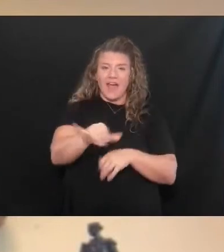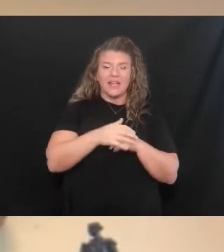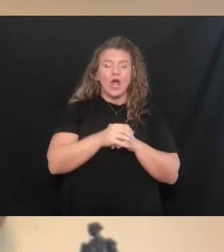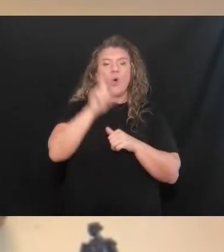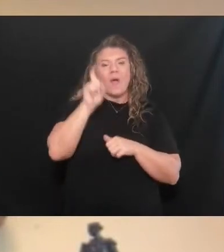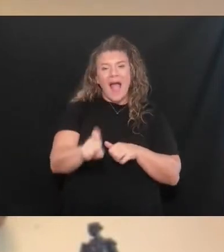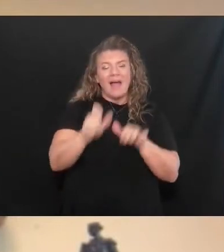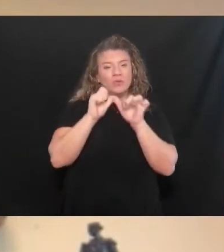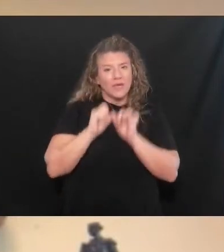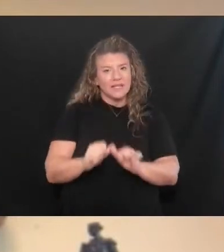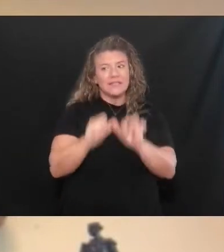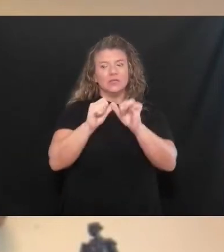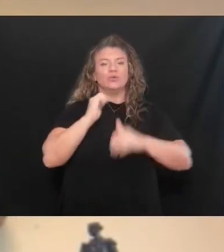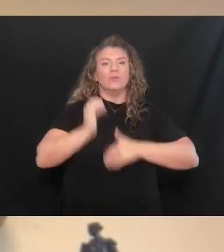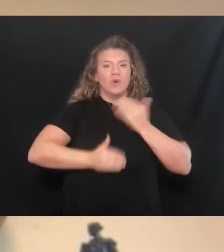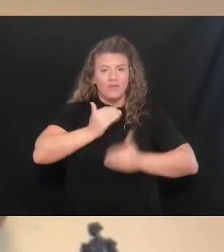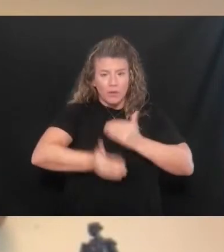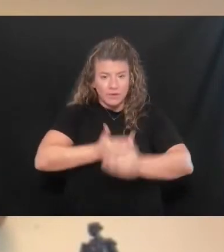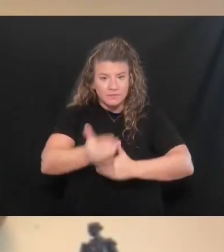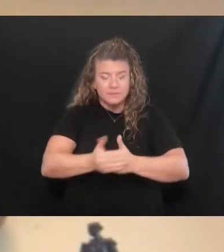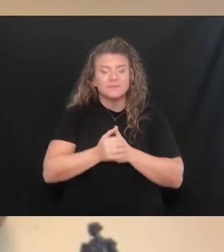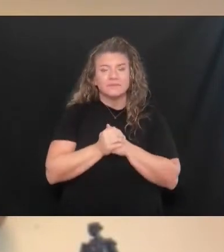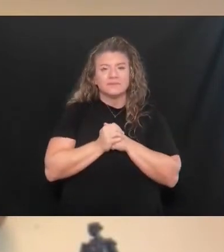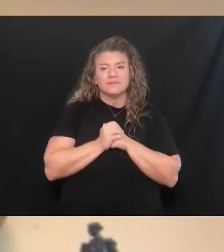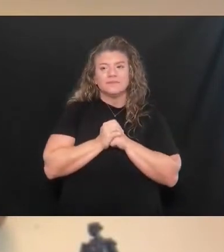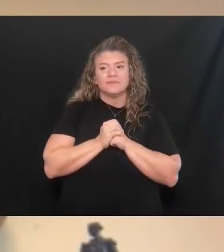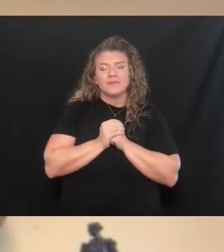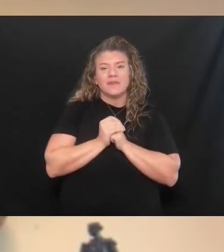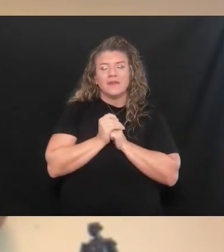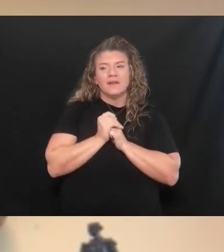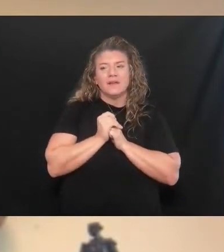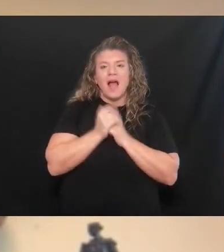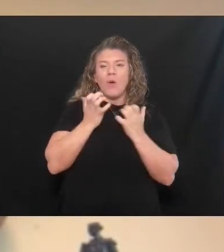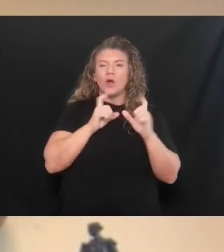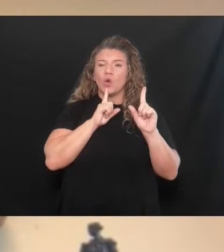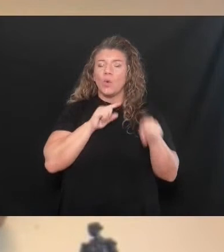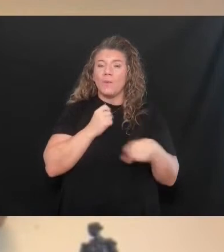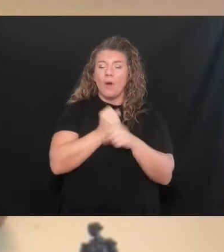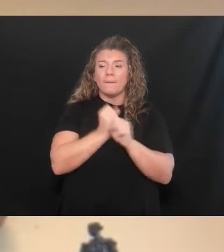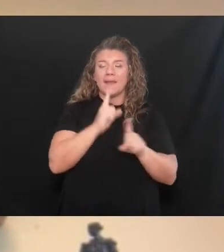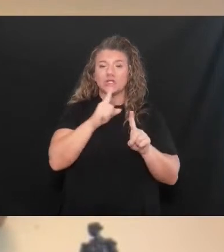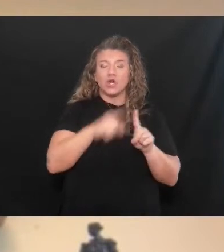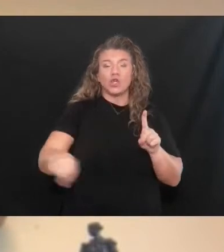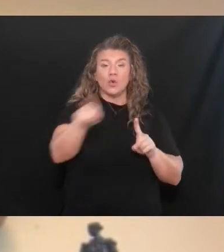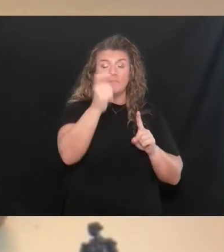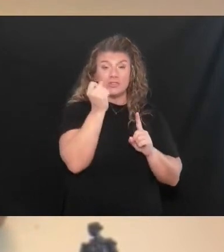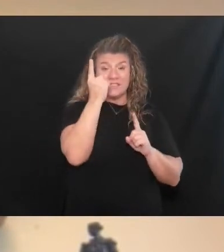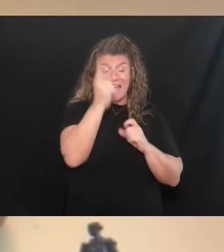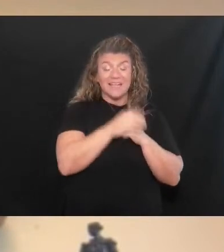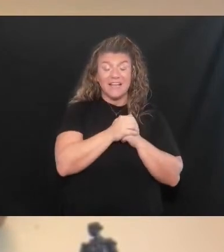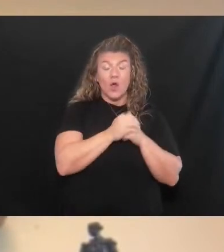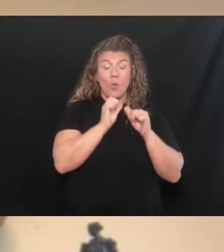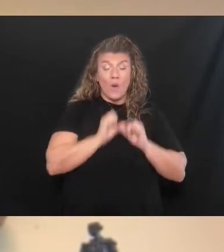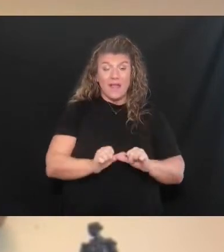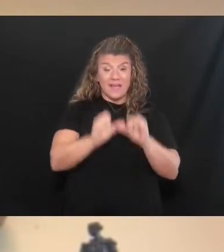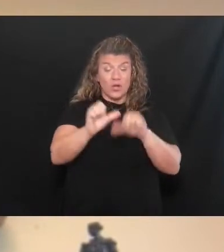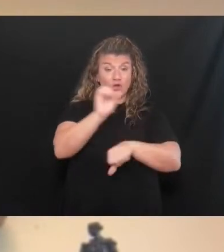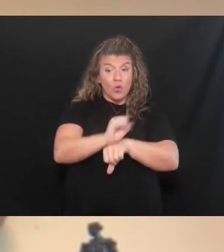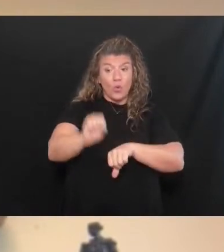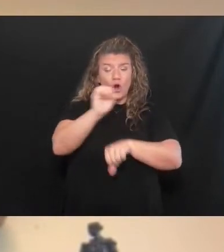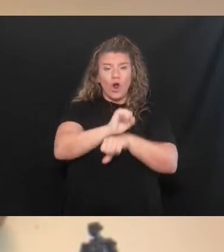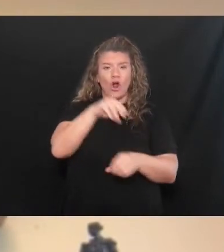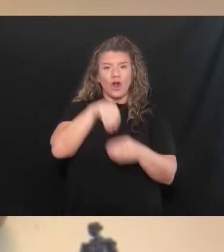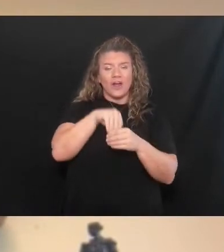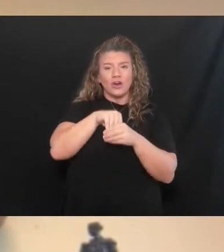to continue to move forward. A couple of items just to report to make sure folks understand. We continue to work our